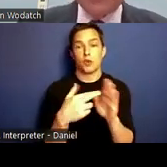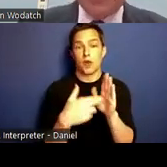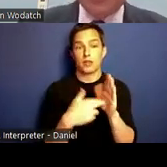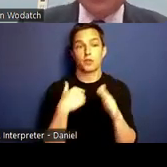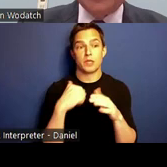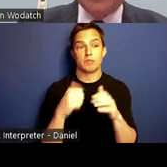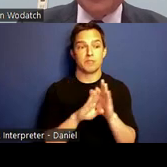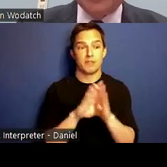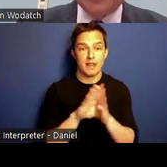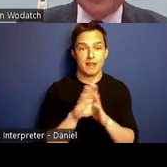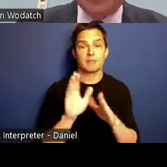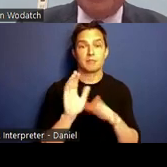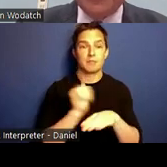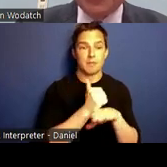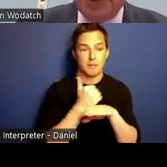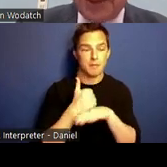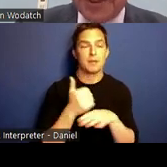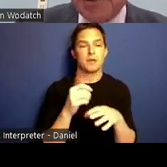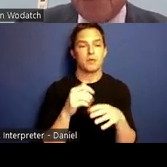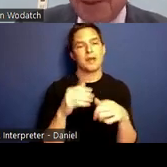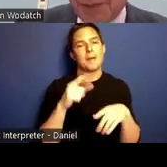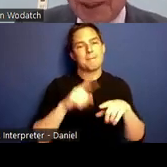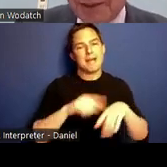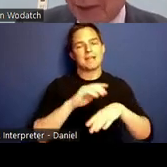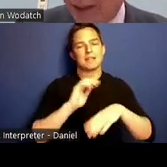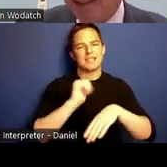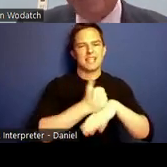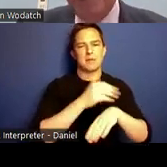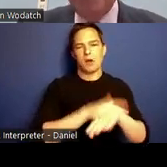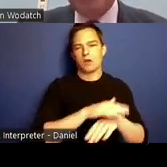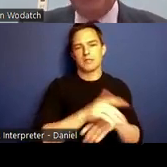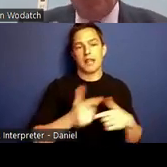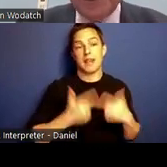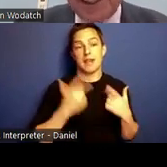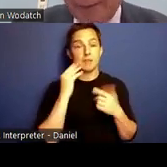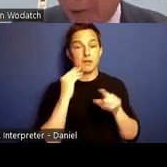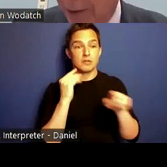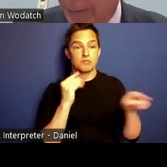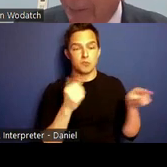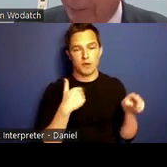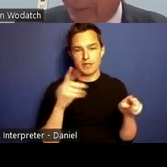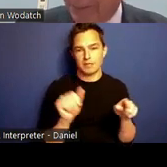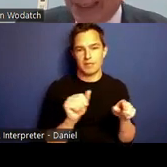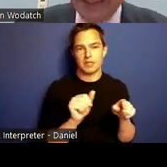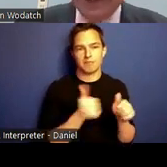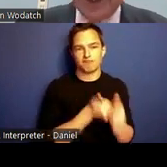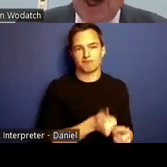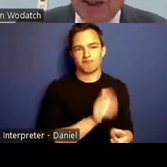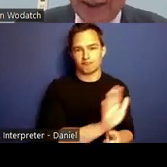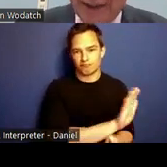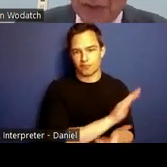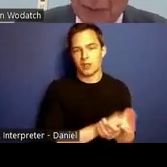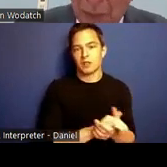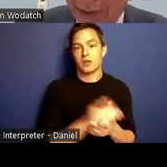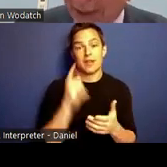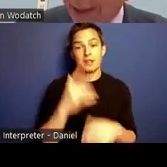was based on the lived experiences of people with disabilities. I'll give you one example, and I think the heart